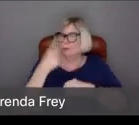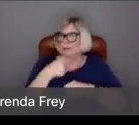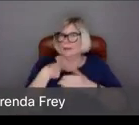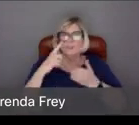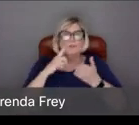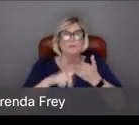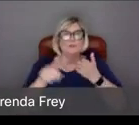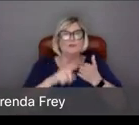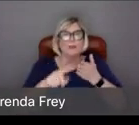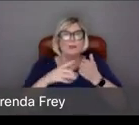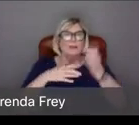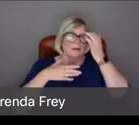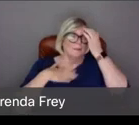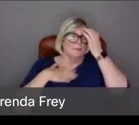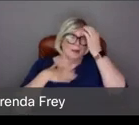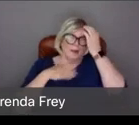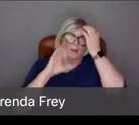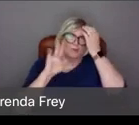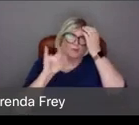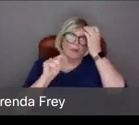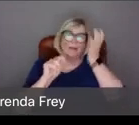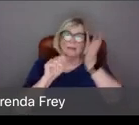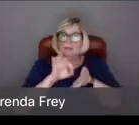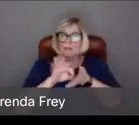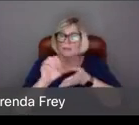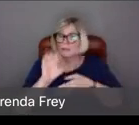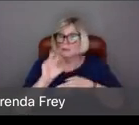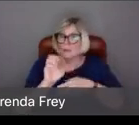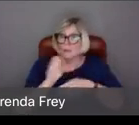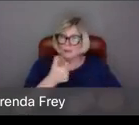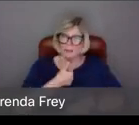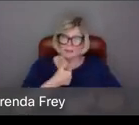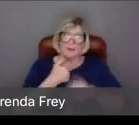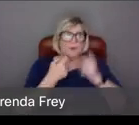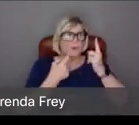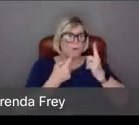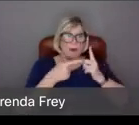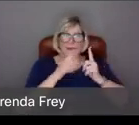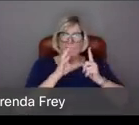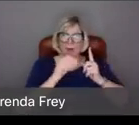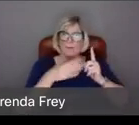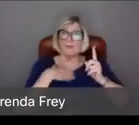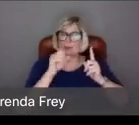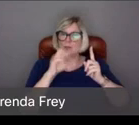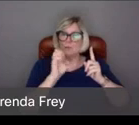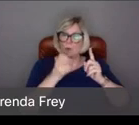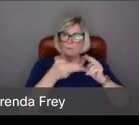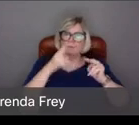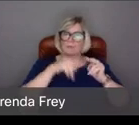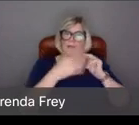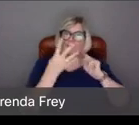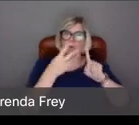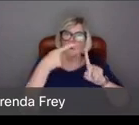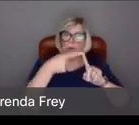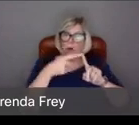I was drowning in this stuff and thought it'd be fun. And in one of the bureaus, my score had gone up 4 points, and then